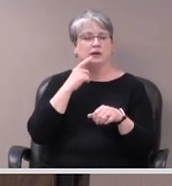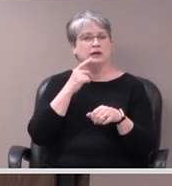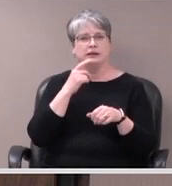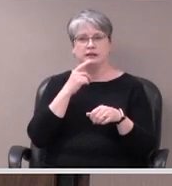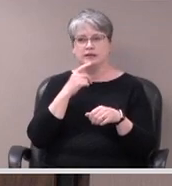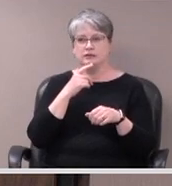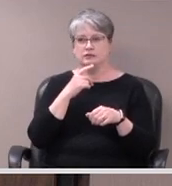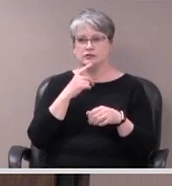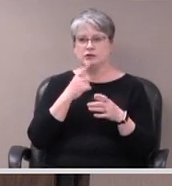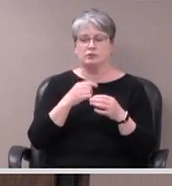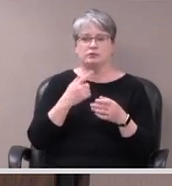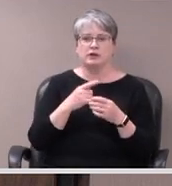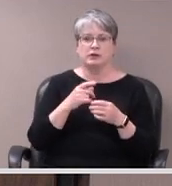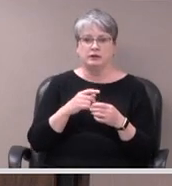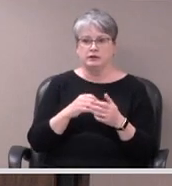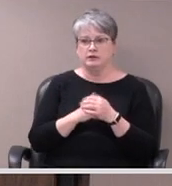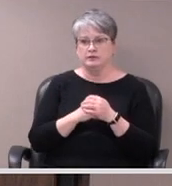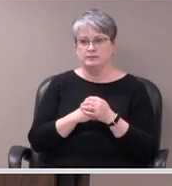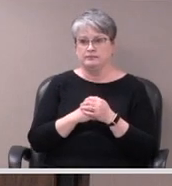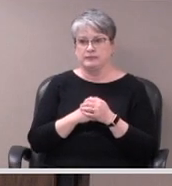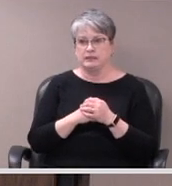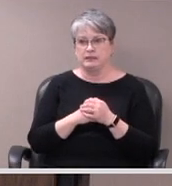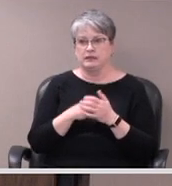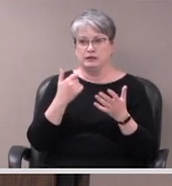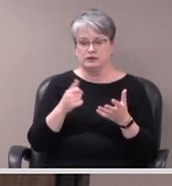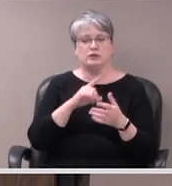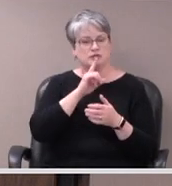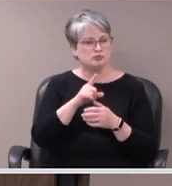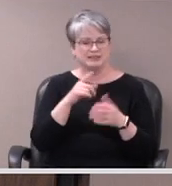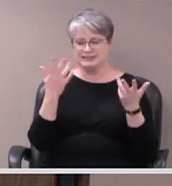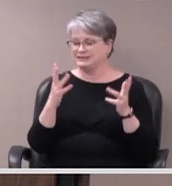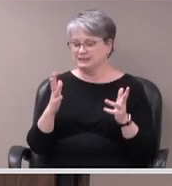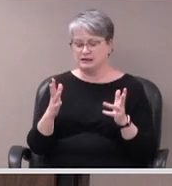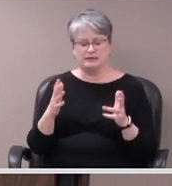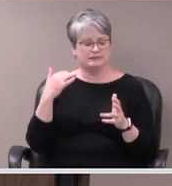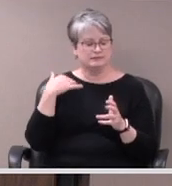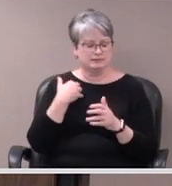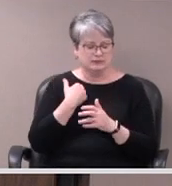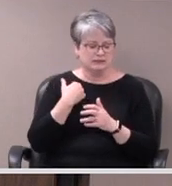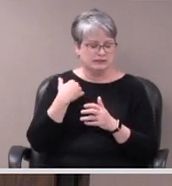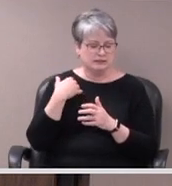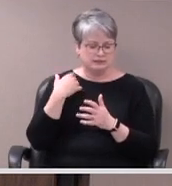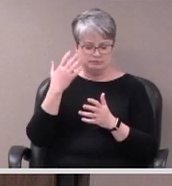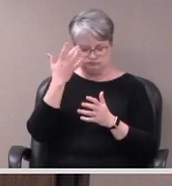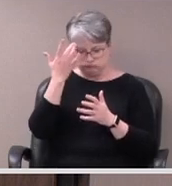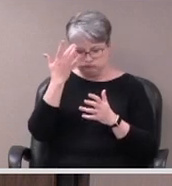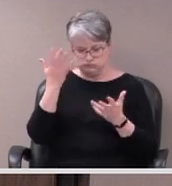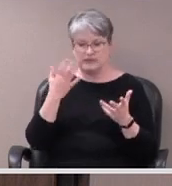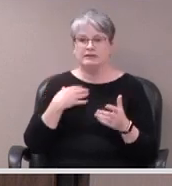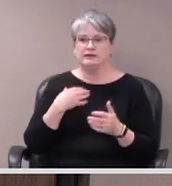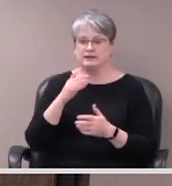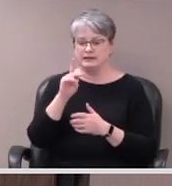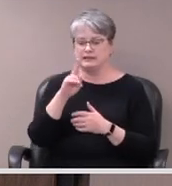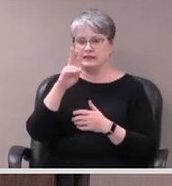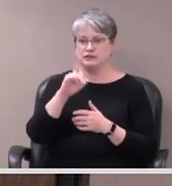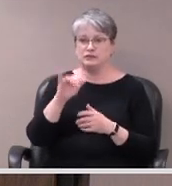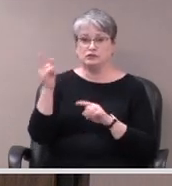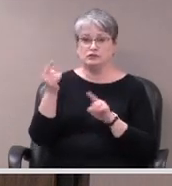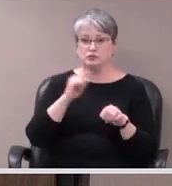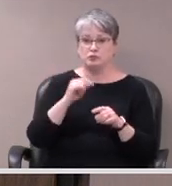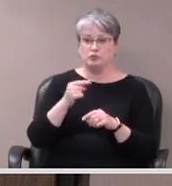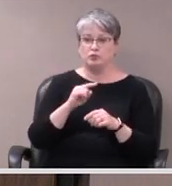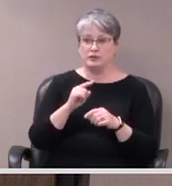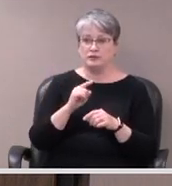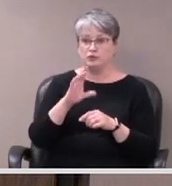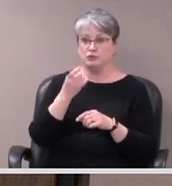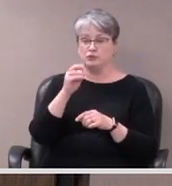are doubling down on police-free schools. It's enough. It really is. It's tiring. Kenya just went through the criminal justice system for the first time